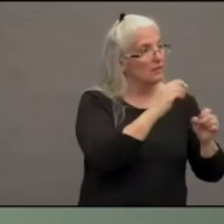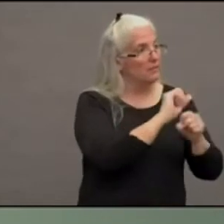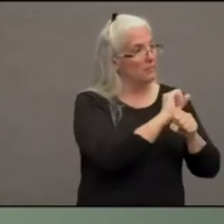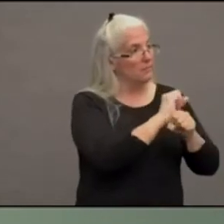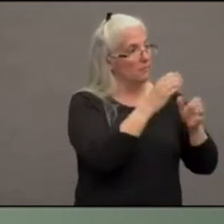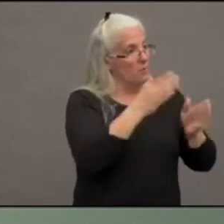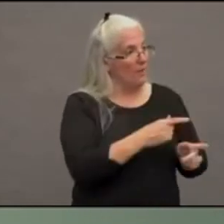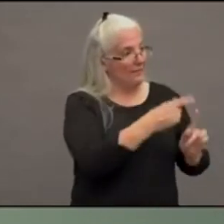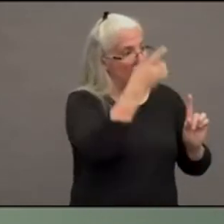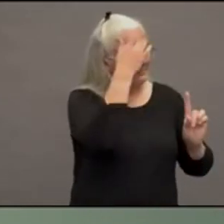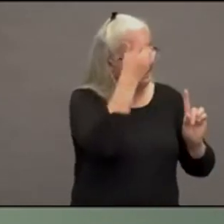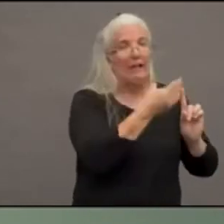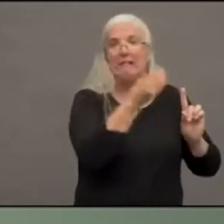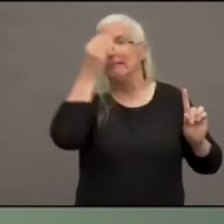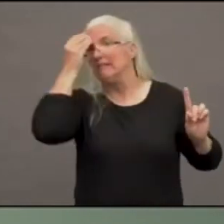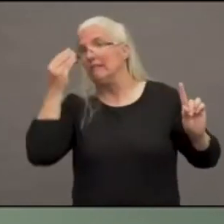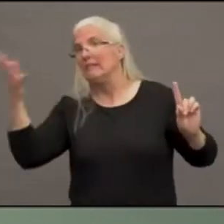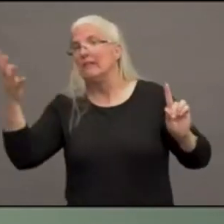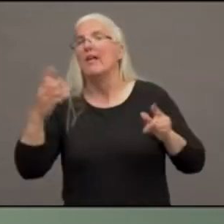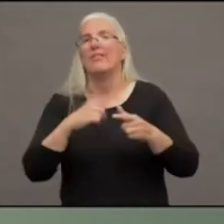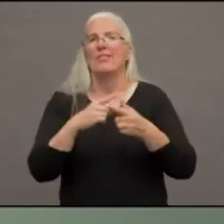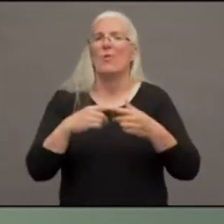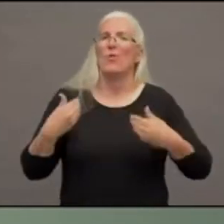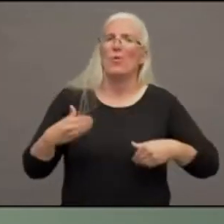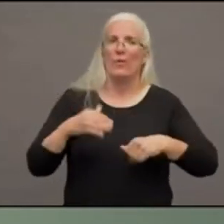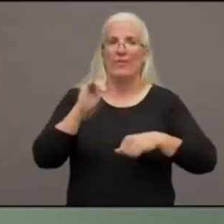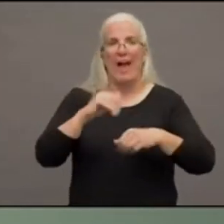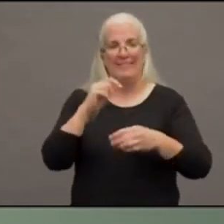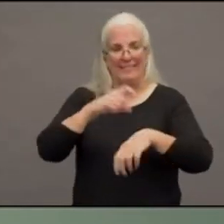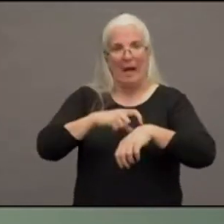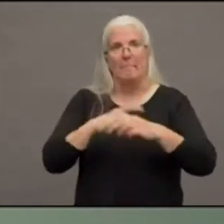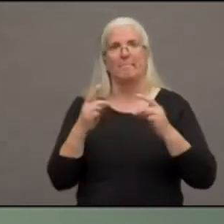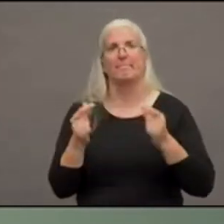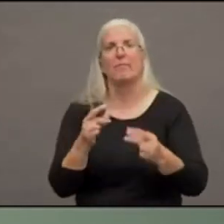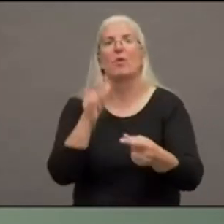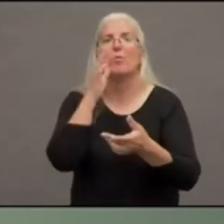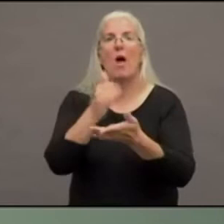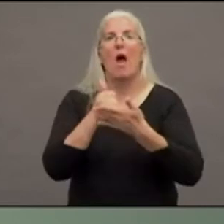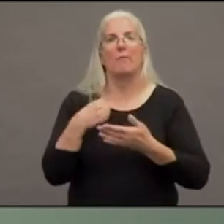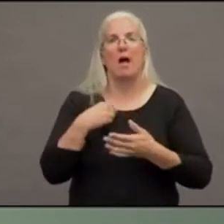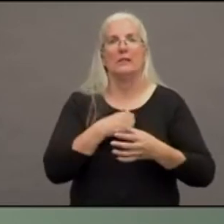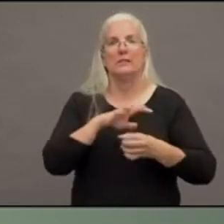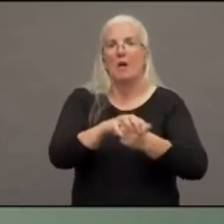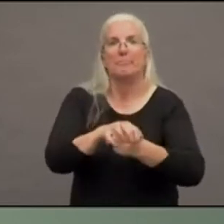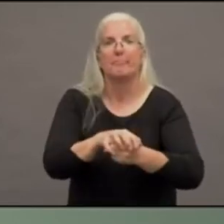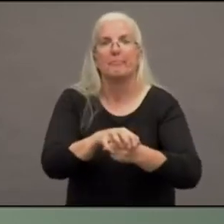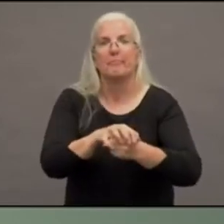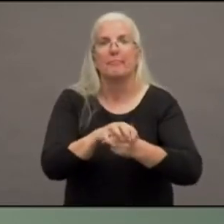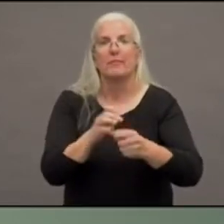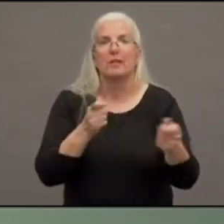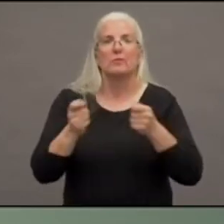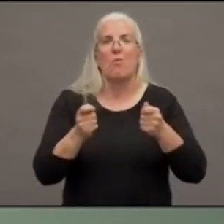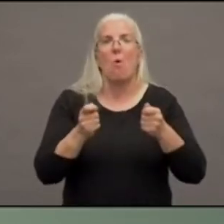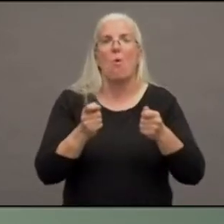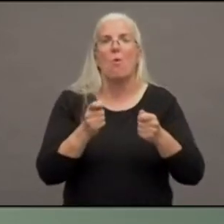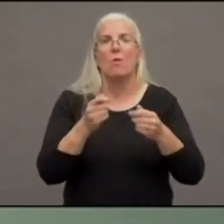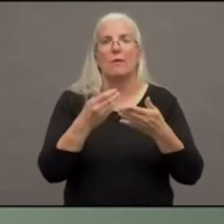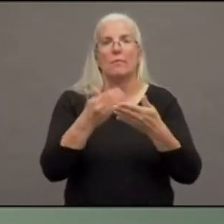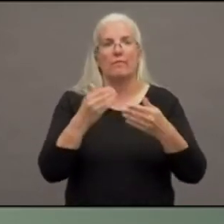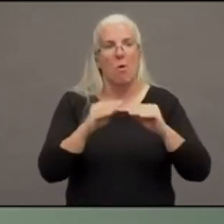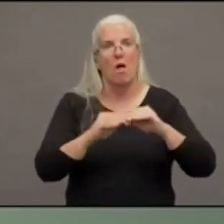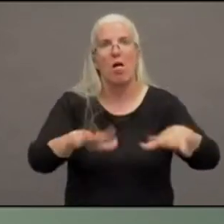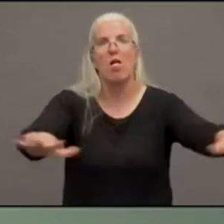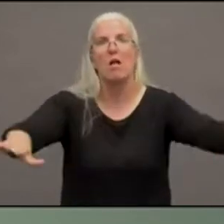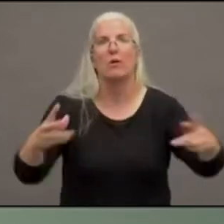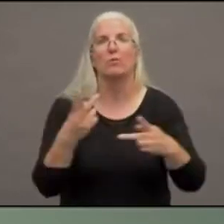speed is important here because being able to ensure that the appropriate isolation,